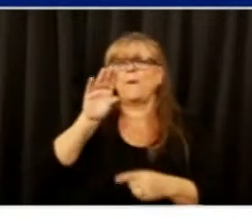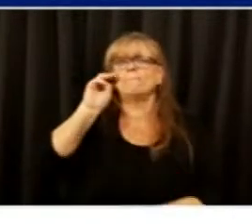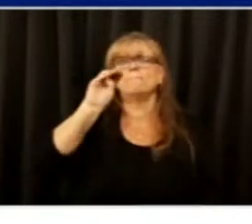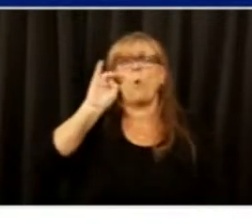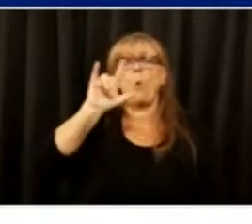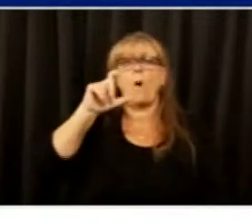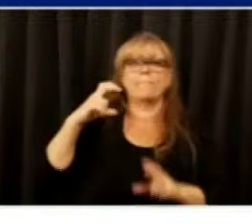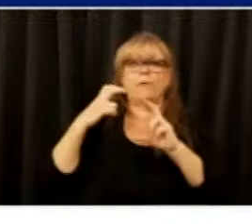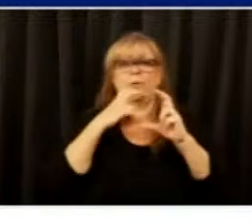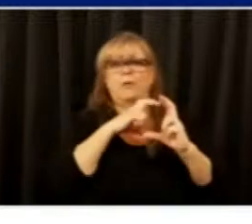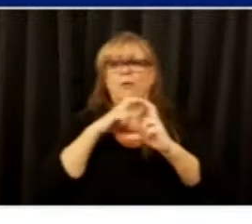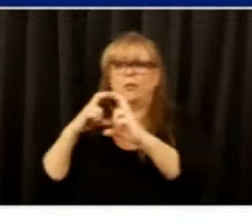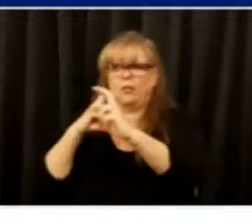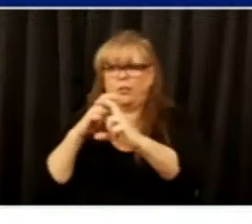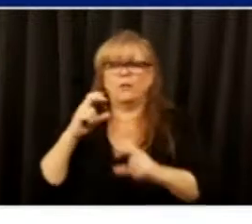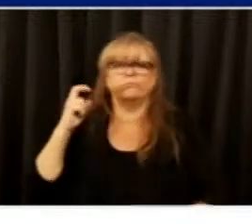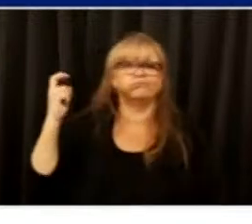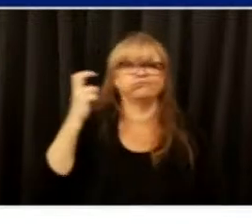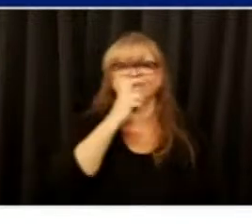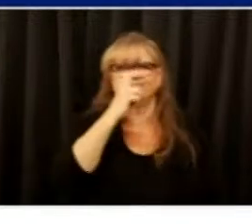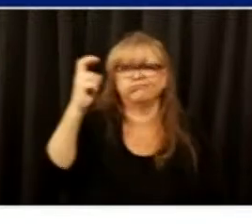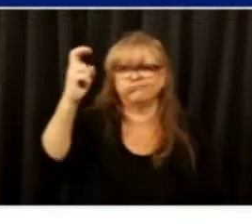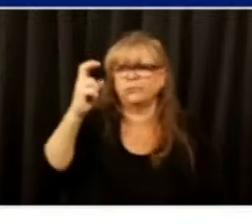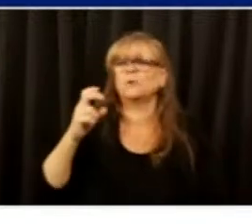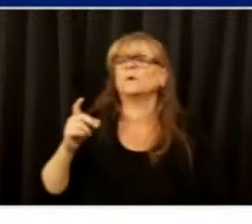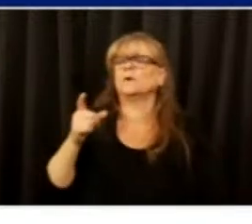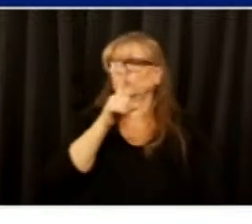mobilevax.us/clinics. And you can also call